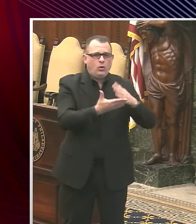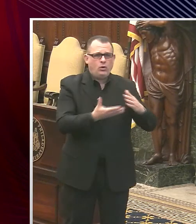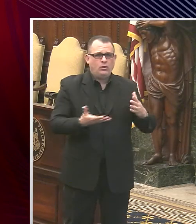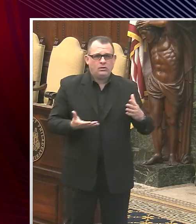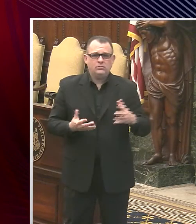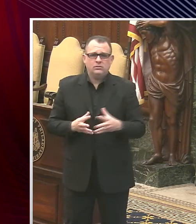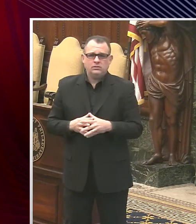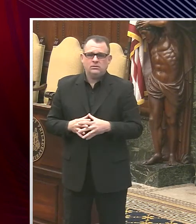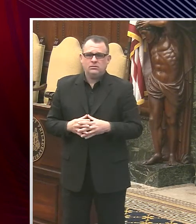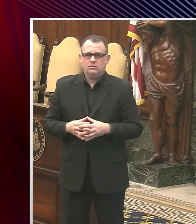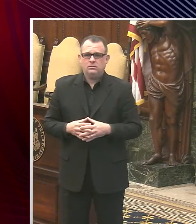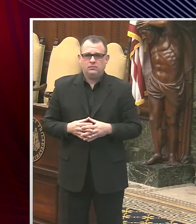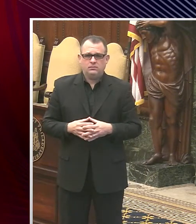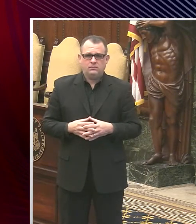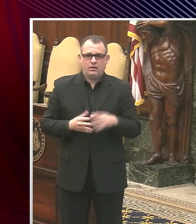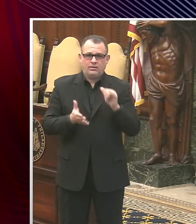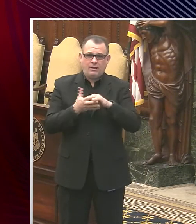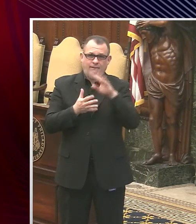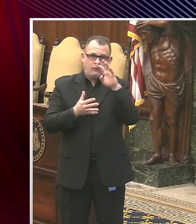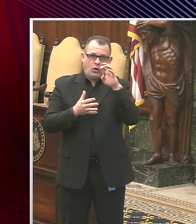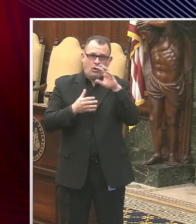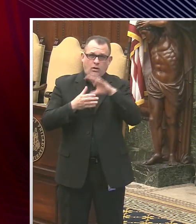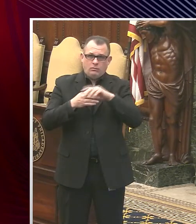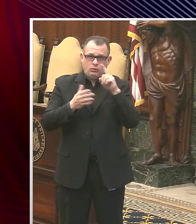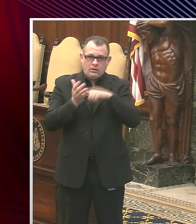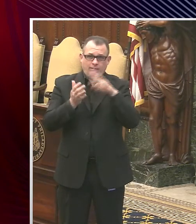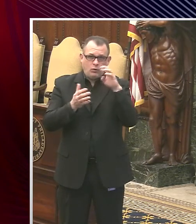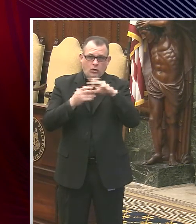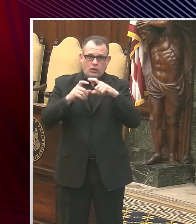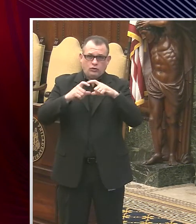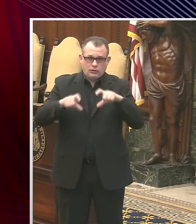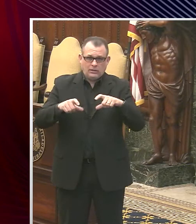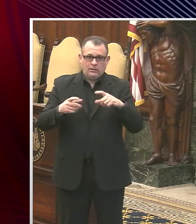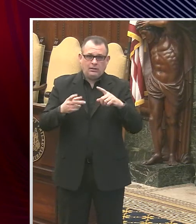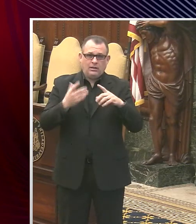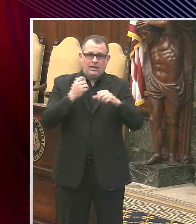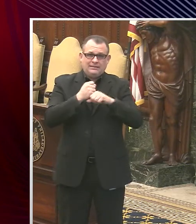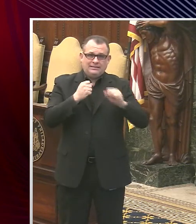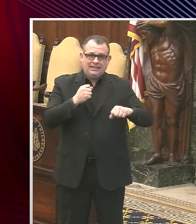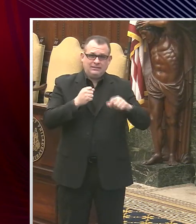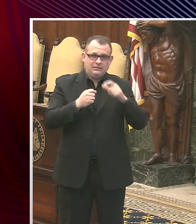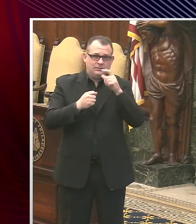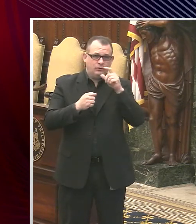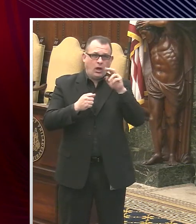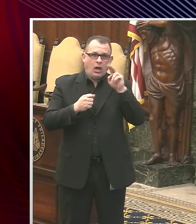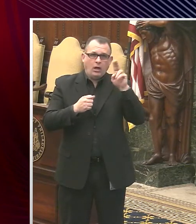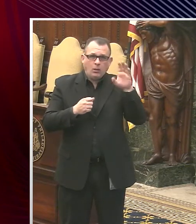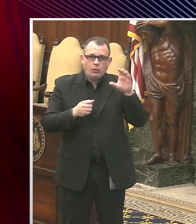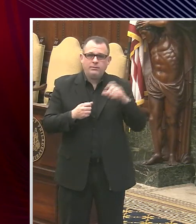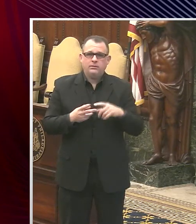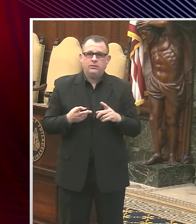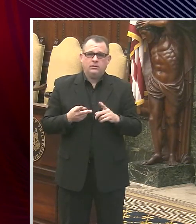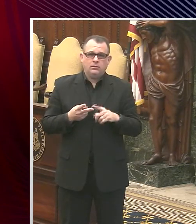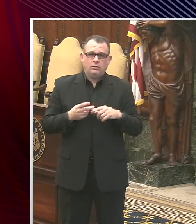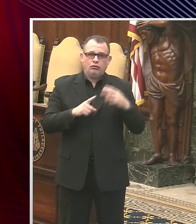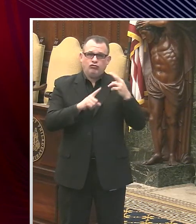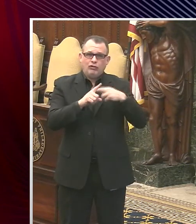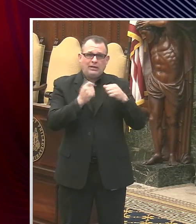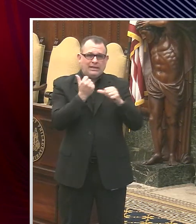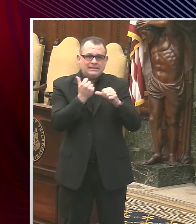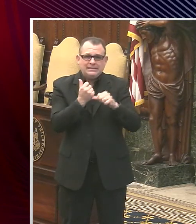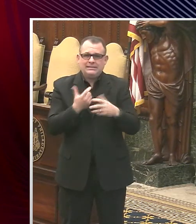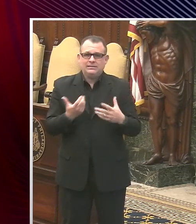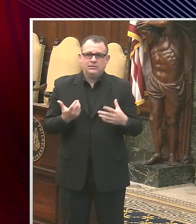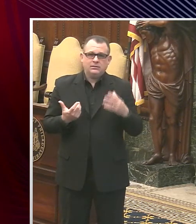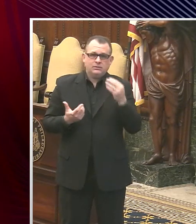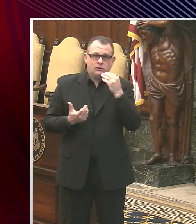the $1,400 checks. It's got the extension of unemployment. It's got rental assistance. It's got